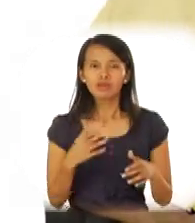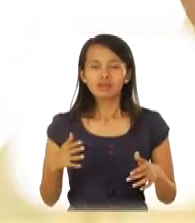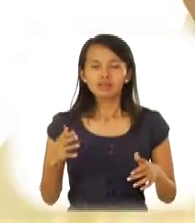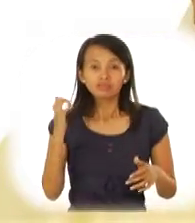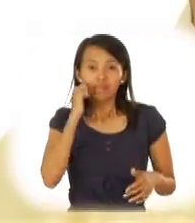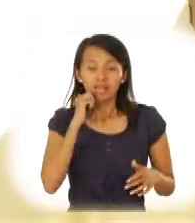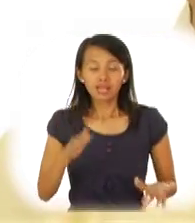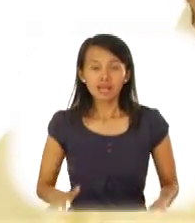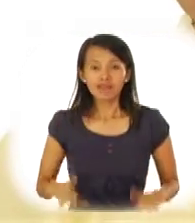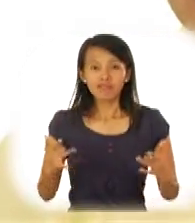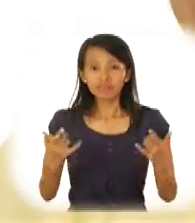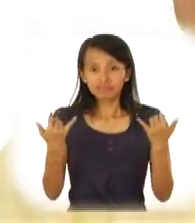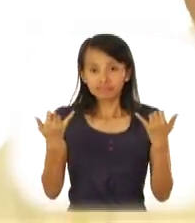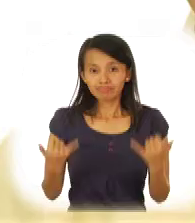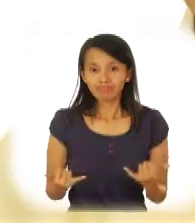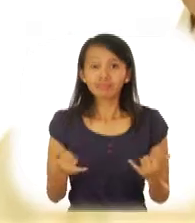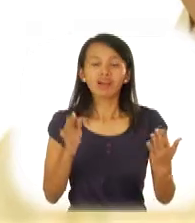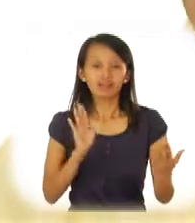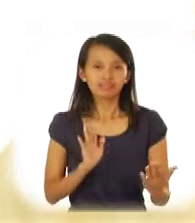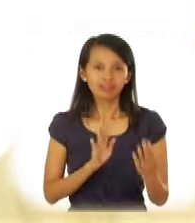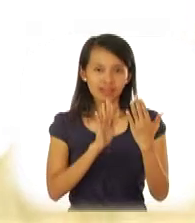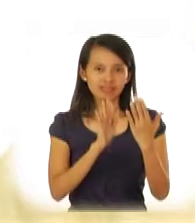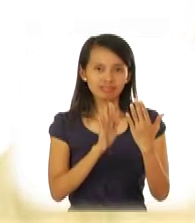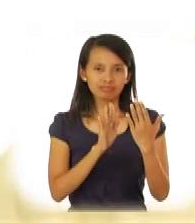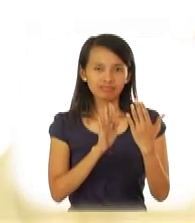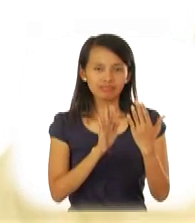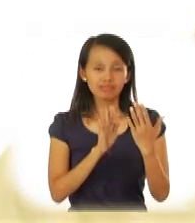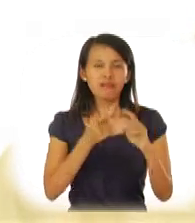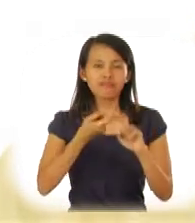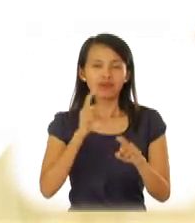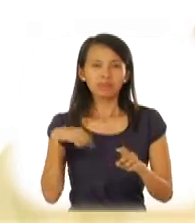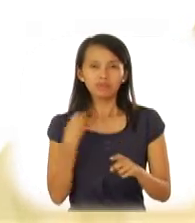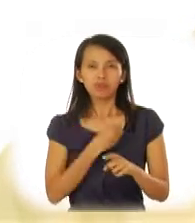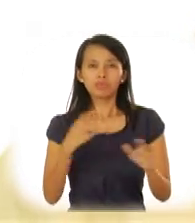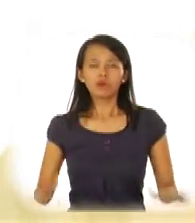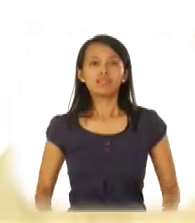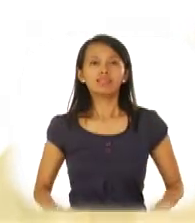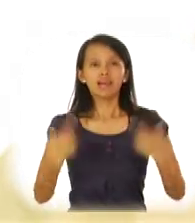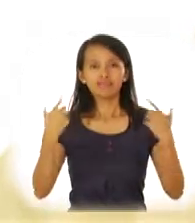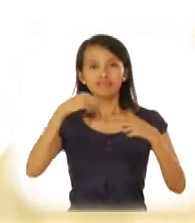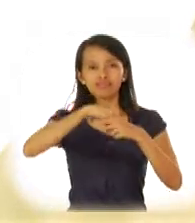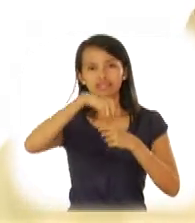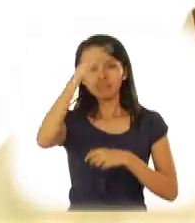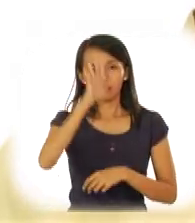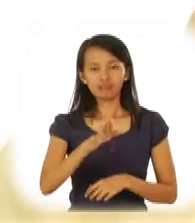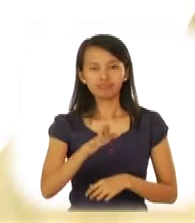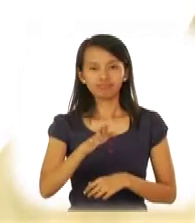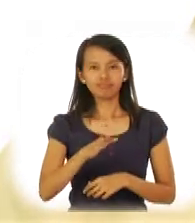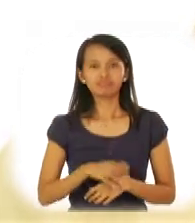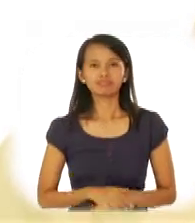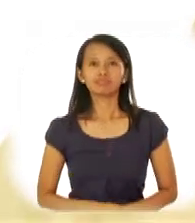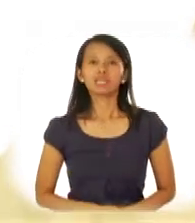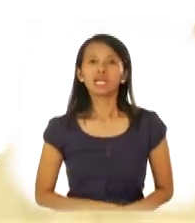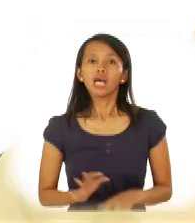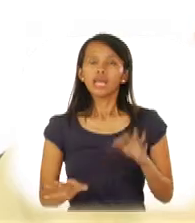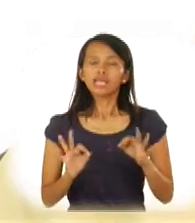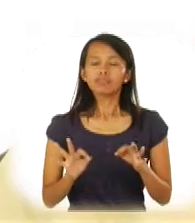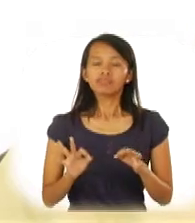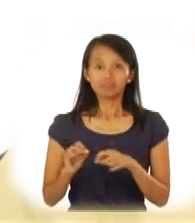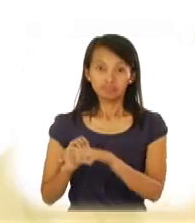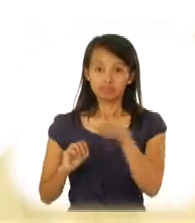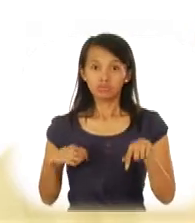life, now being attacked and addressed from our life in God.